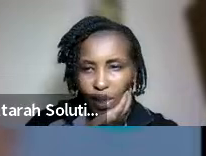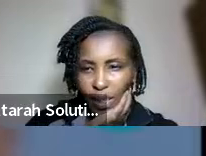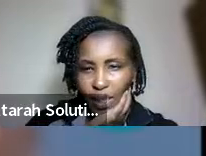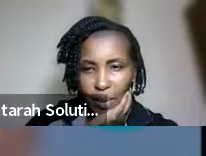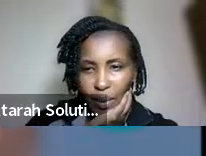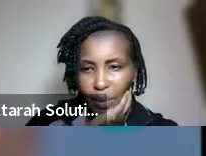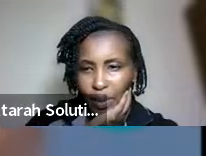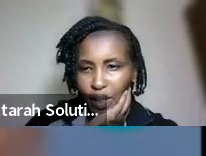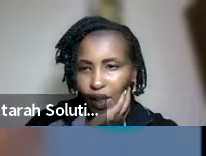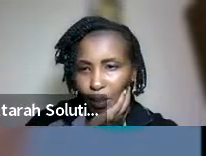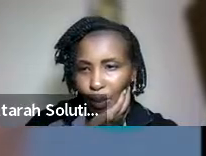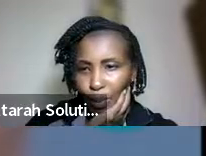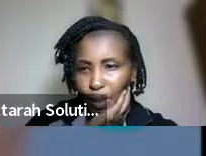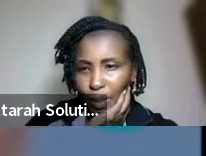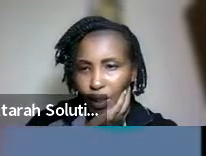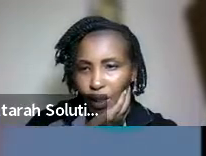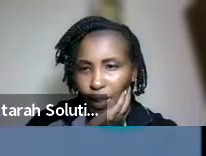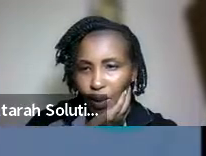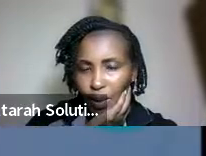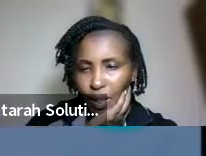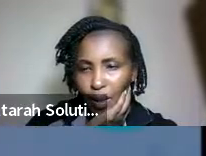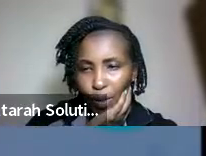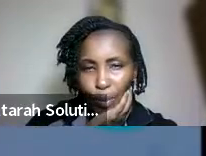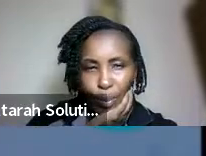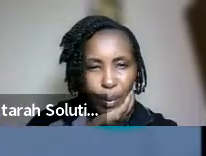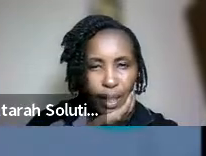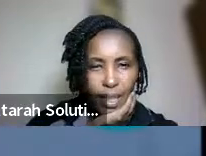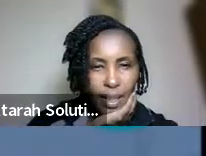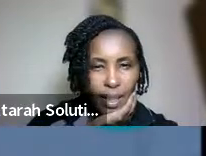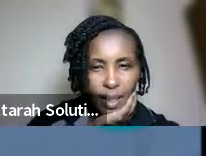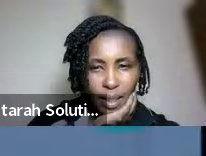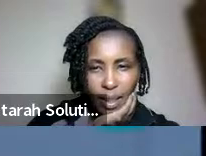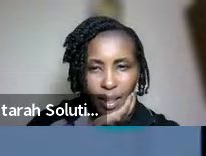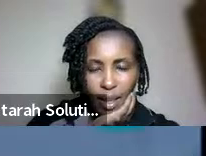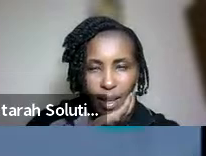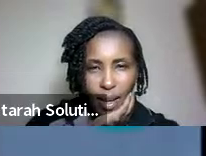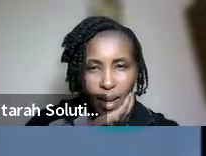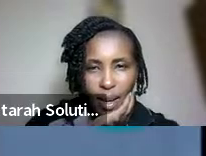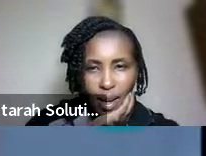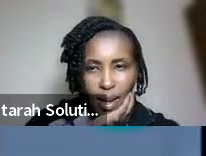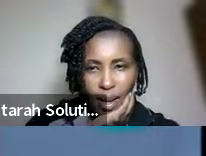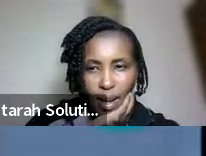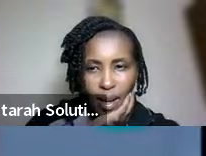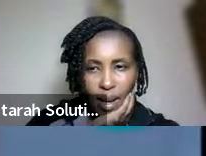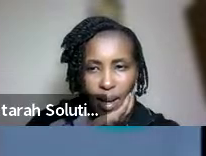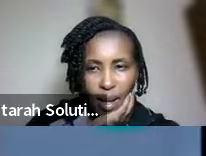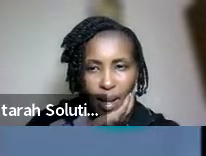I also can't hear, but I'm seeing some people saying, yeah, quite a number of people we can't hear.